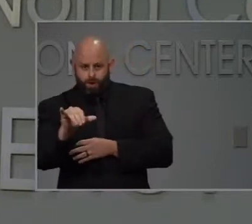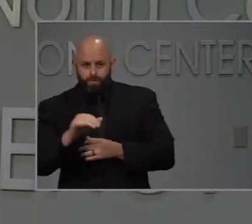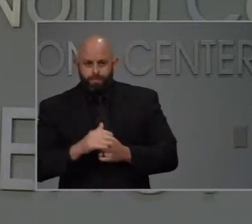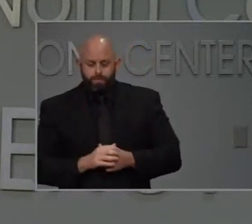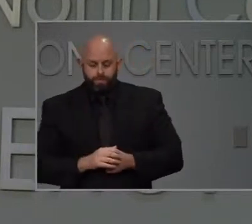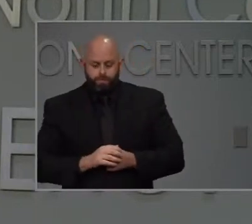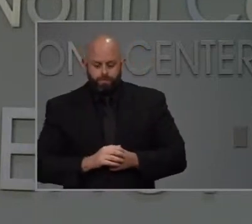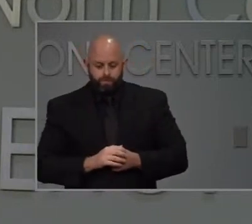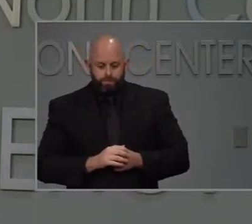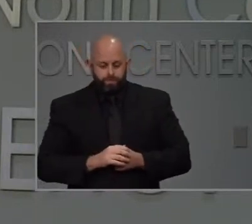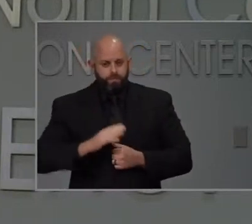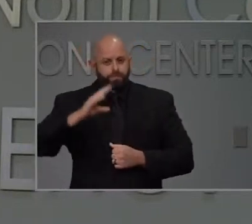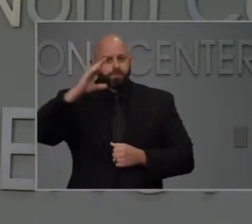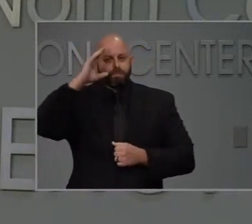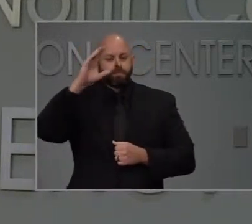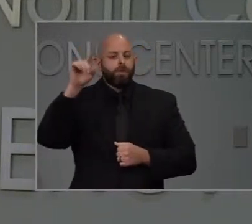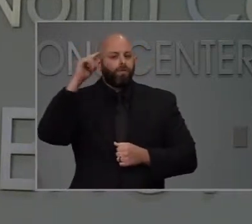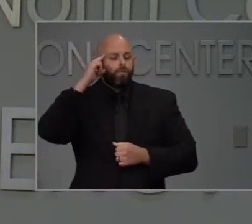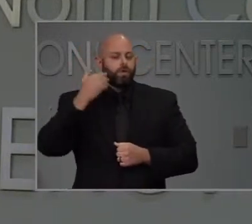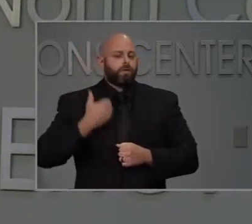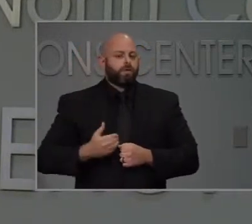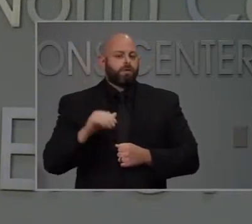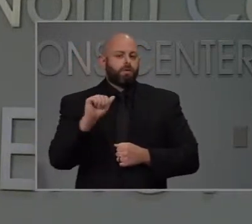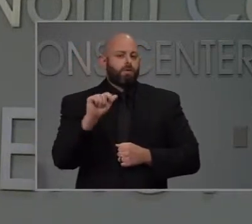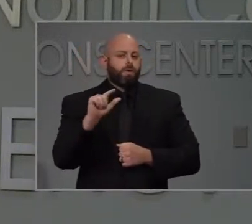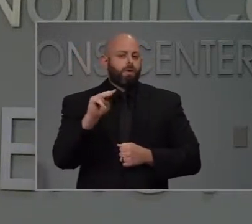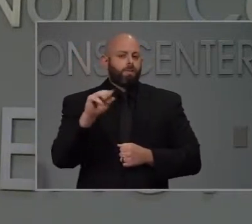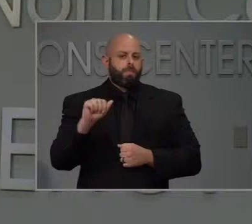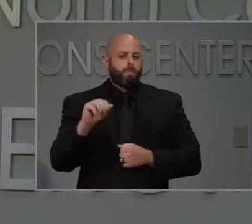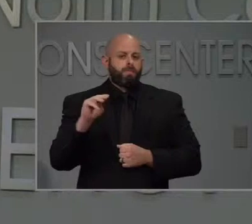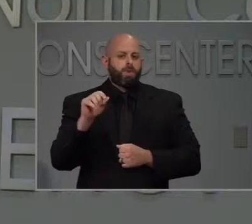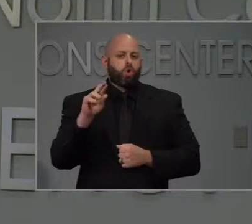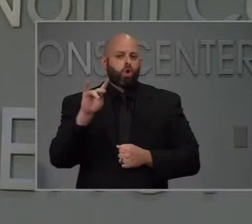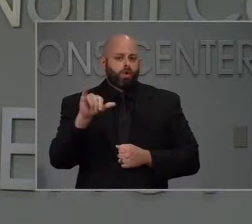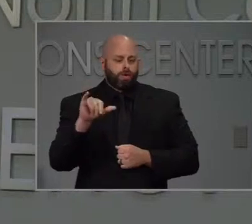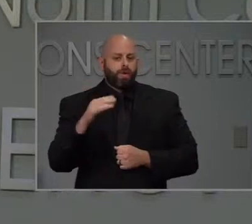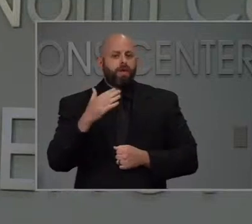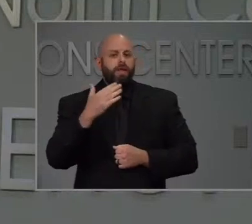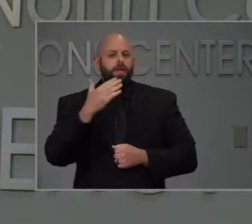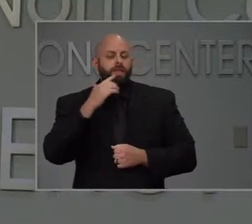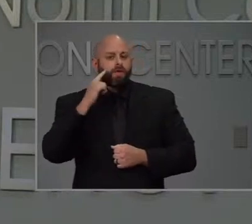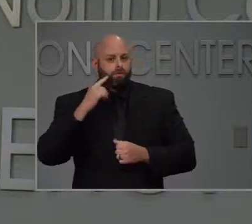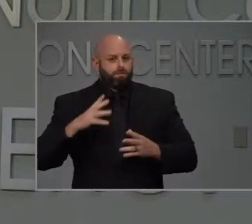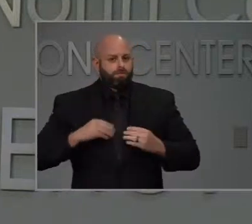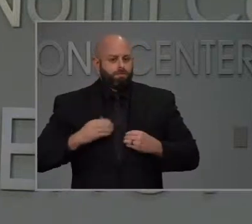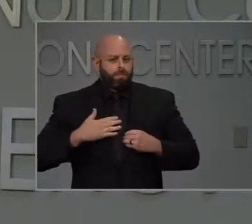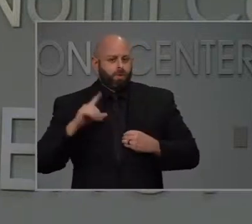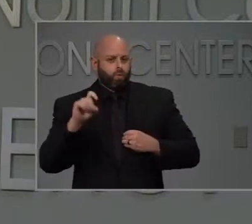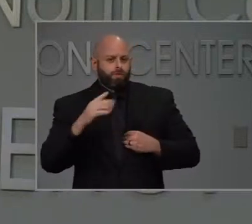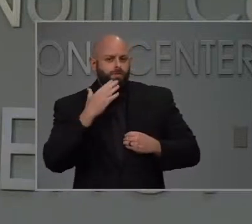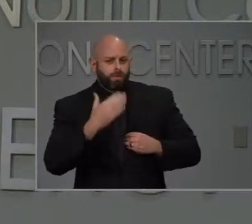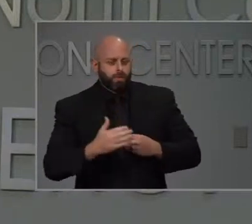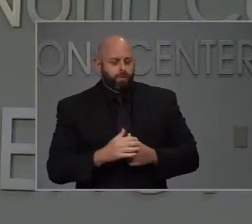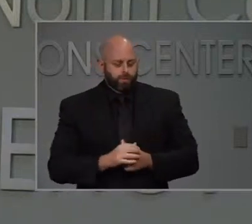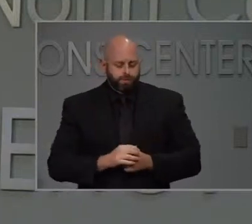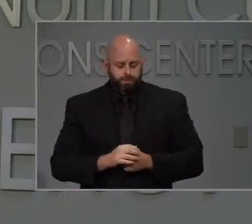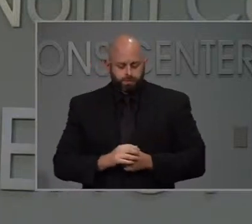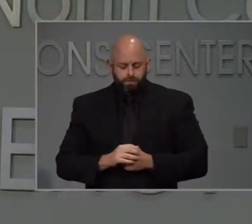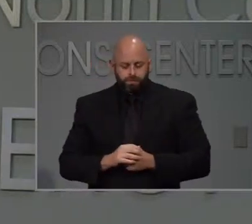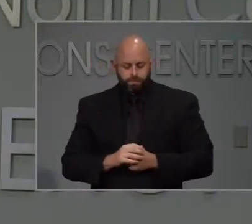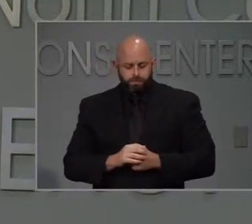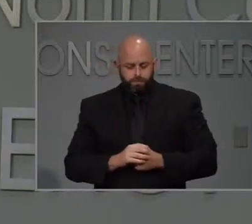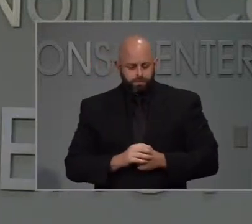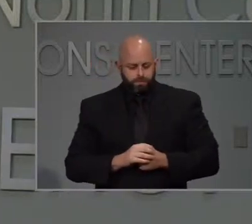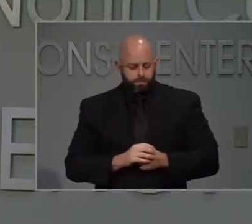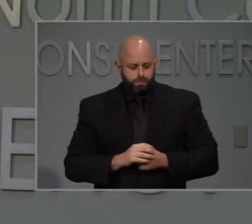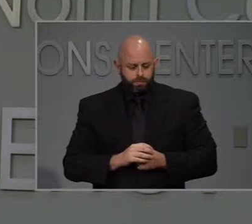Hi there, Governor. It's Alma McCarty with WFMY News 2. Thank you for taking my question. Just wanted to touch more